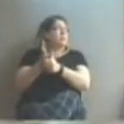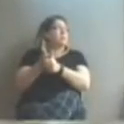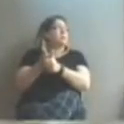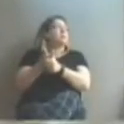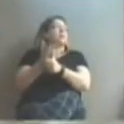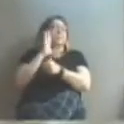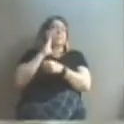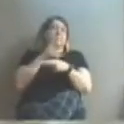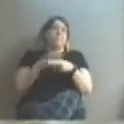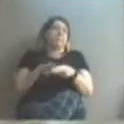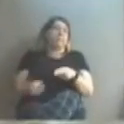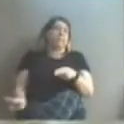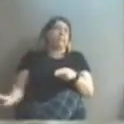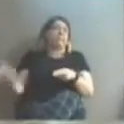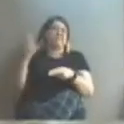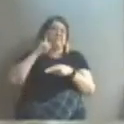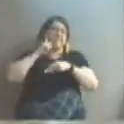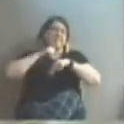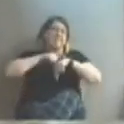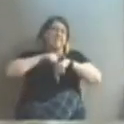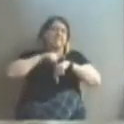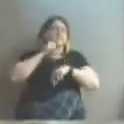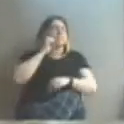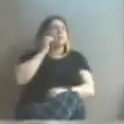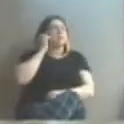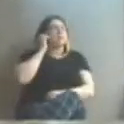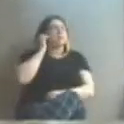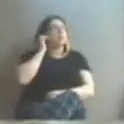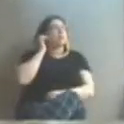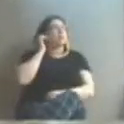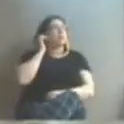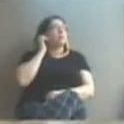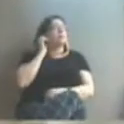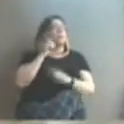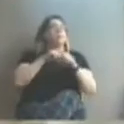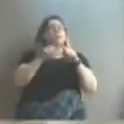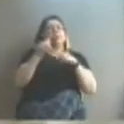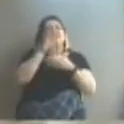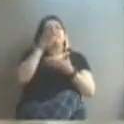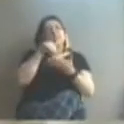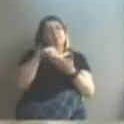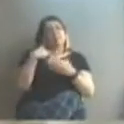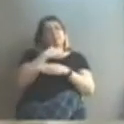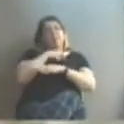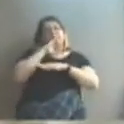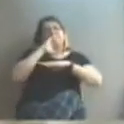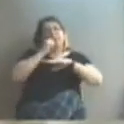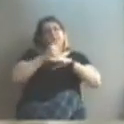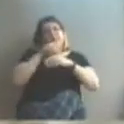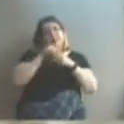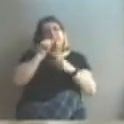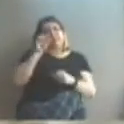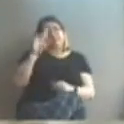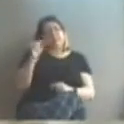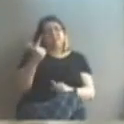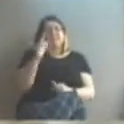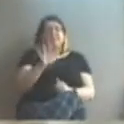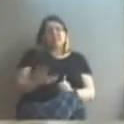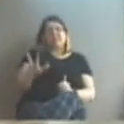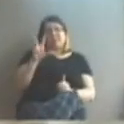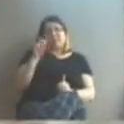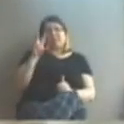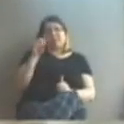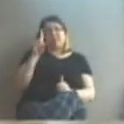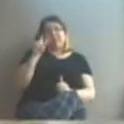be very brief given the time. The call center we established in August with about 30